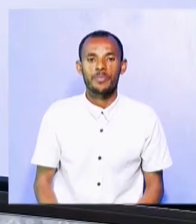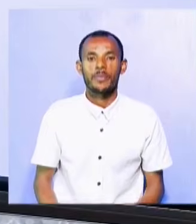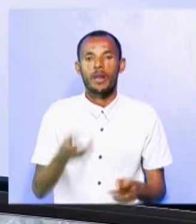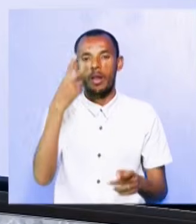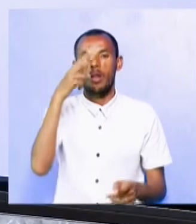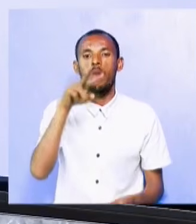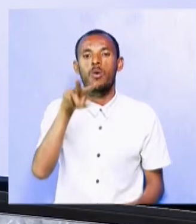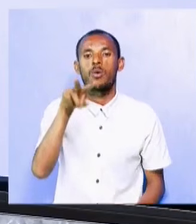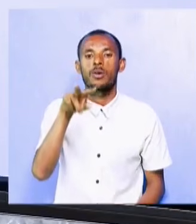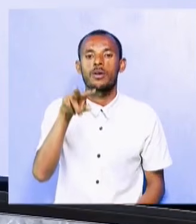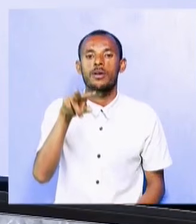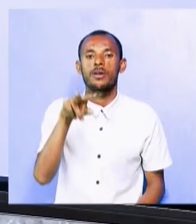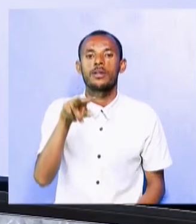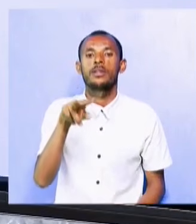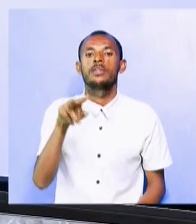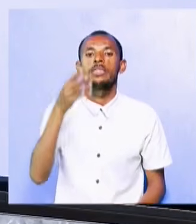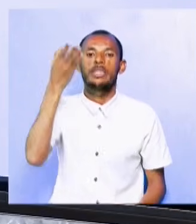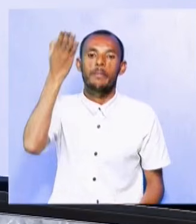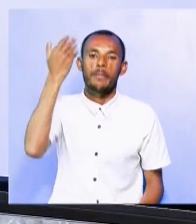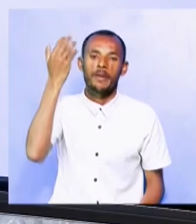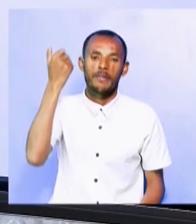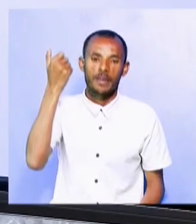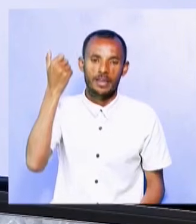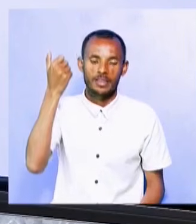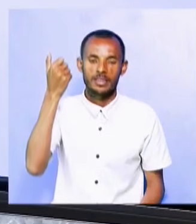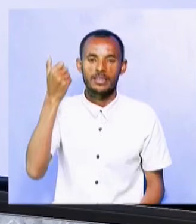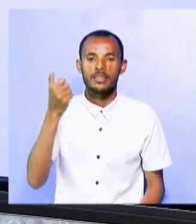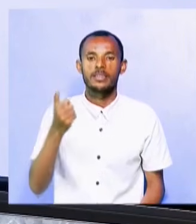Look, in the previous